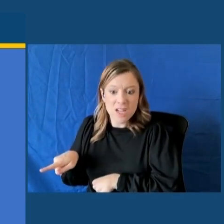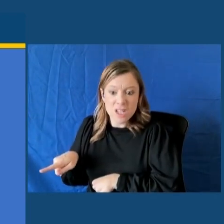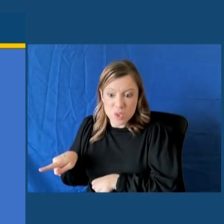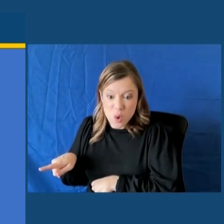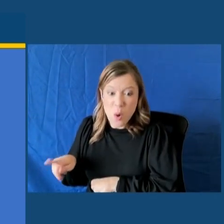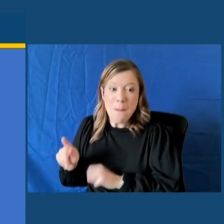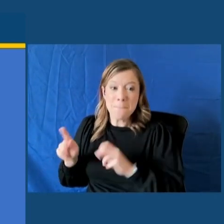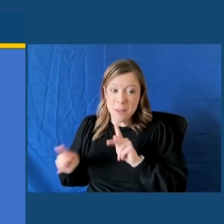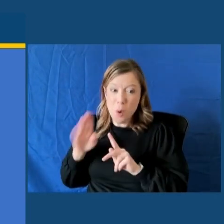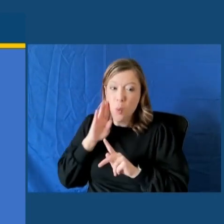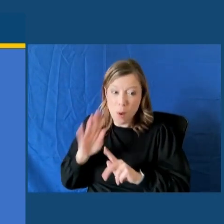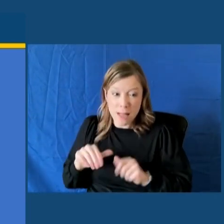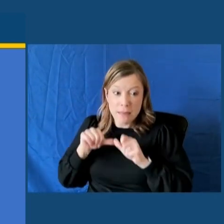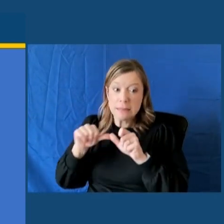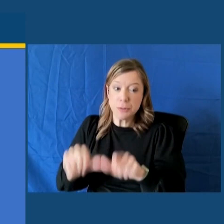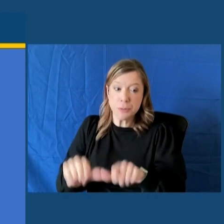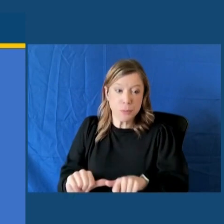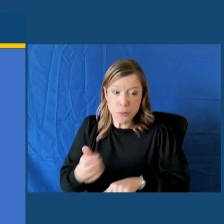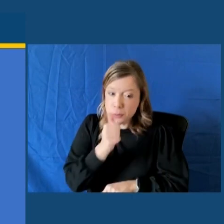financially.